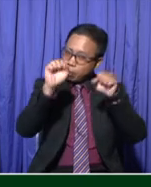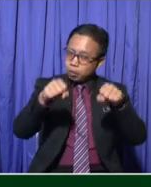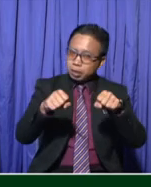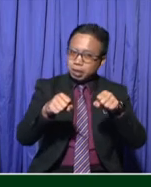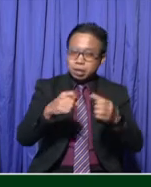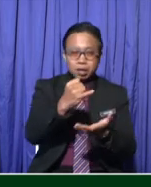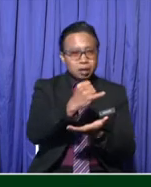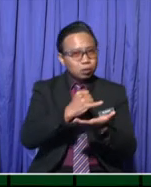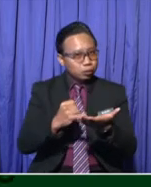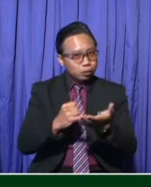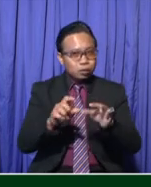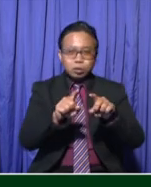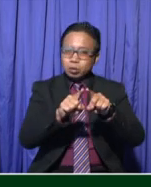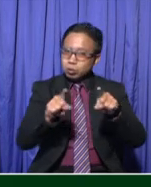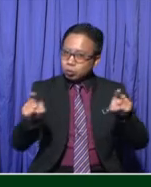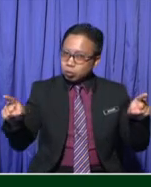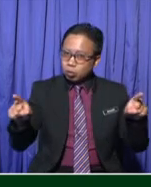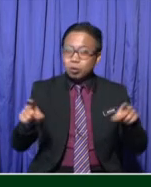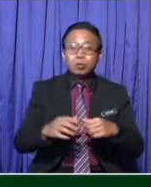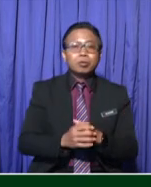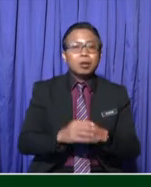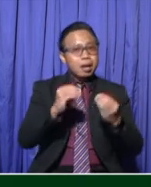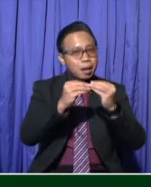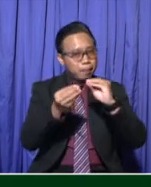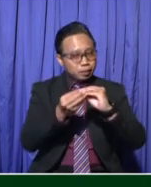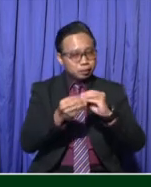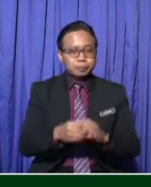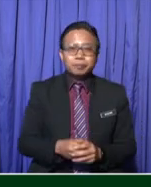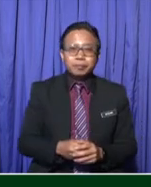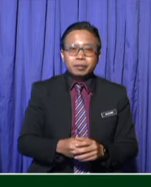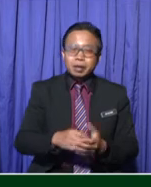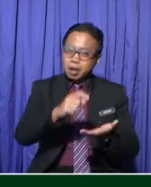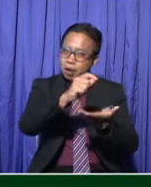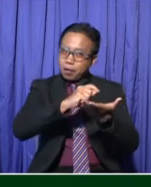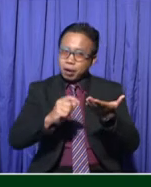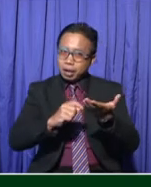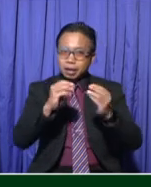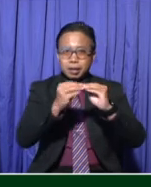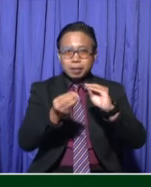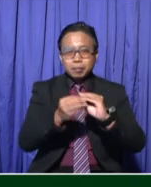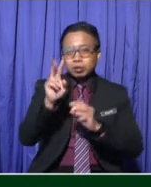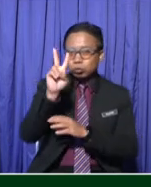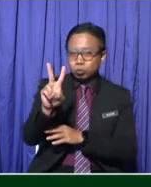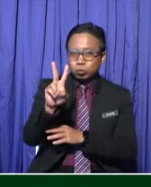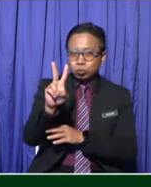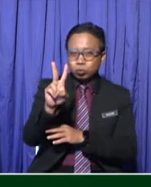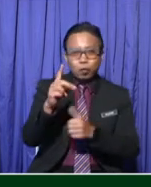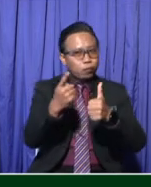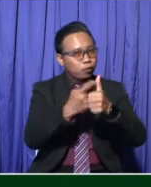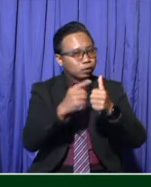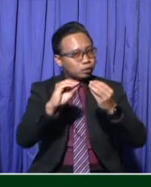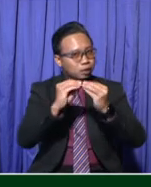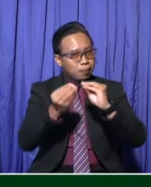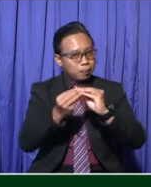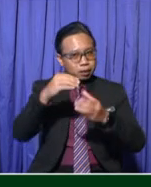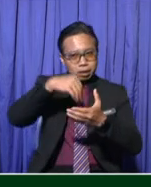line. Draw a number line. Write number 2 as the first number in the number